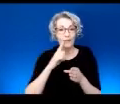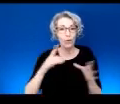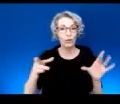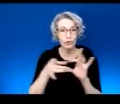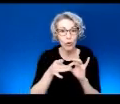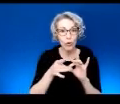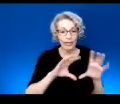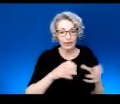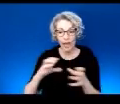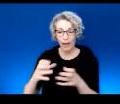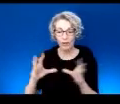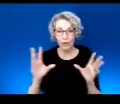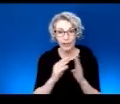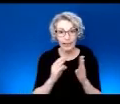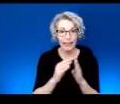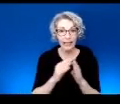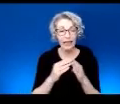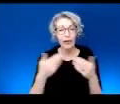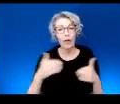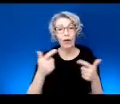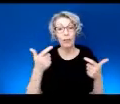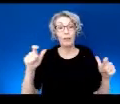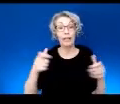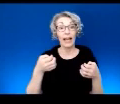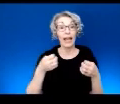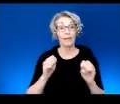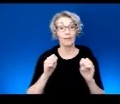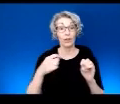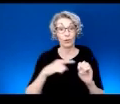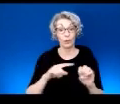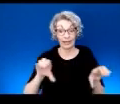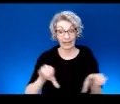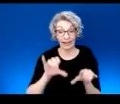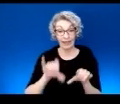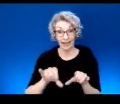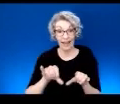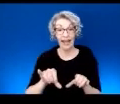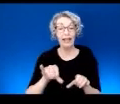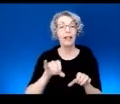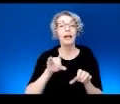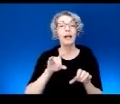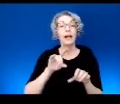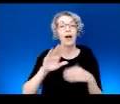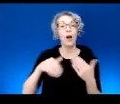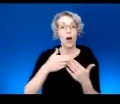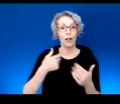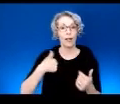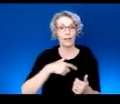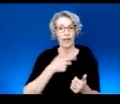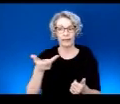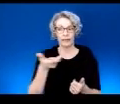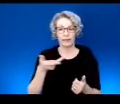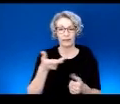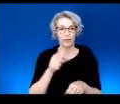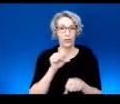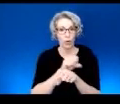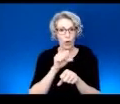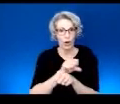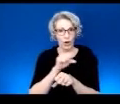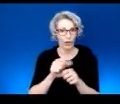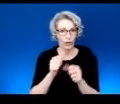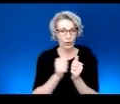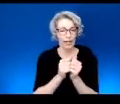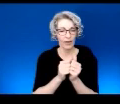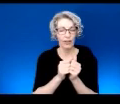an enormous undertaking that we put this together, and everybody, all of us working together. But it was